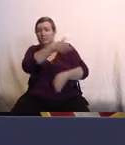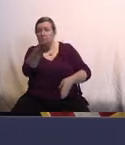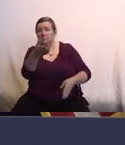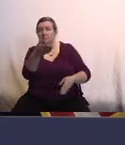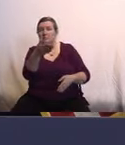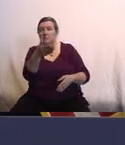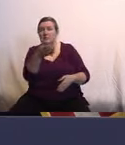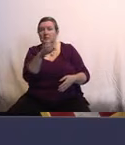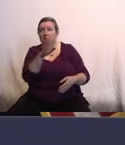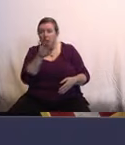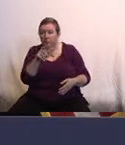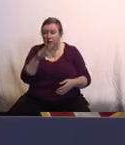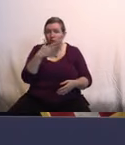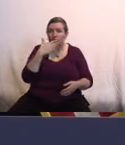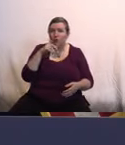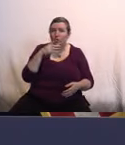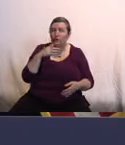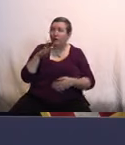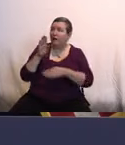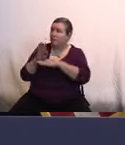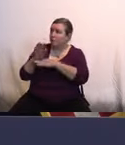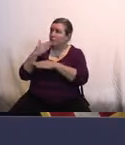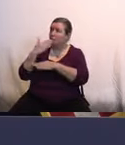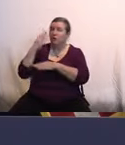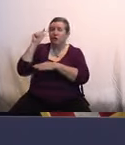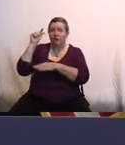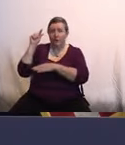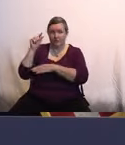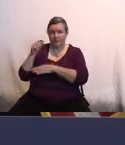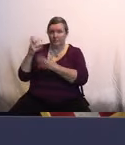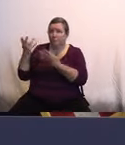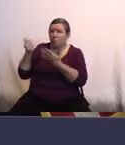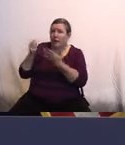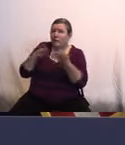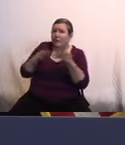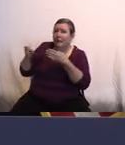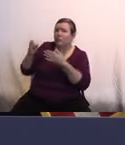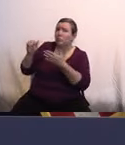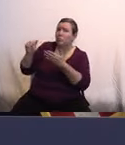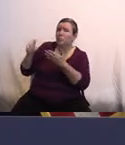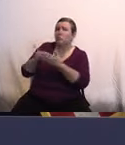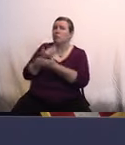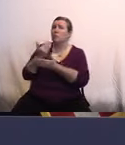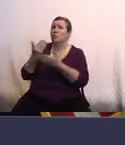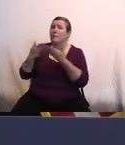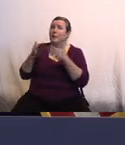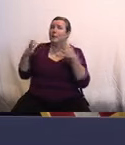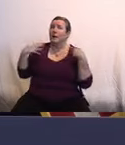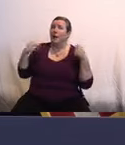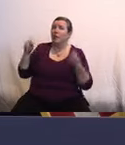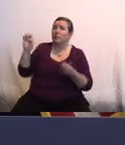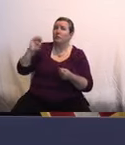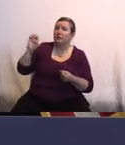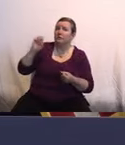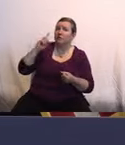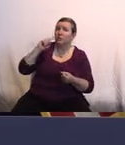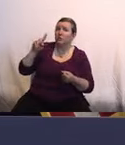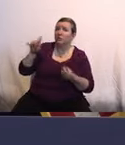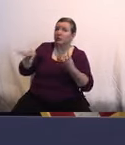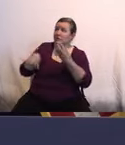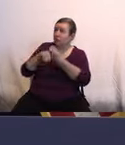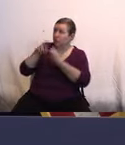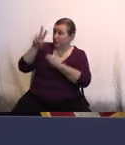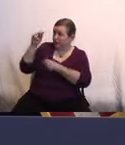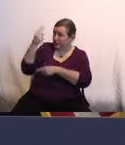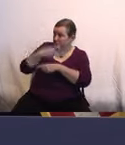Good afternoon. Good afternoon, Governor. Do you plan on renewing the public health emergency for another 30 days? Also, labor leaders